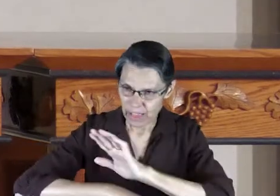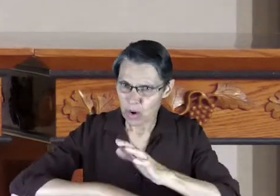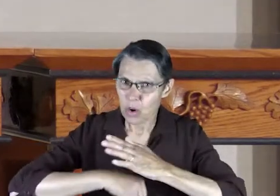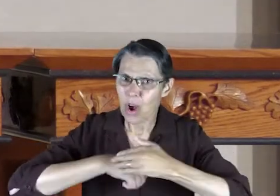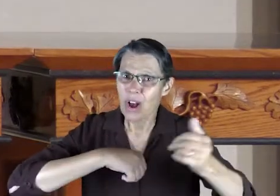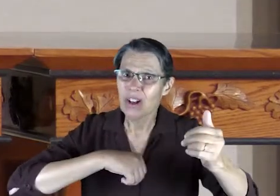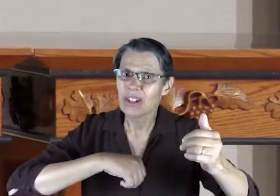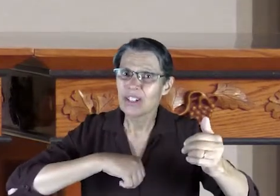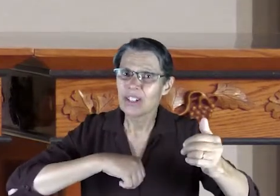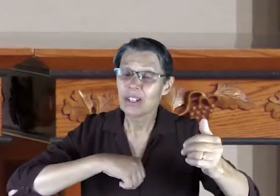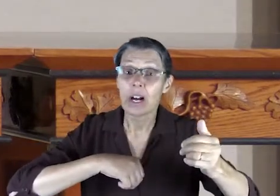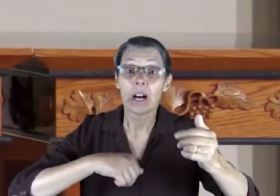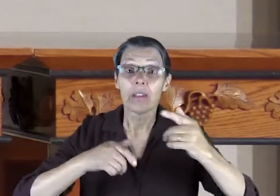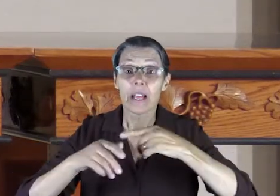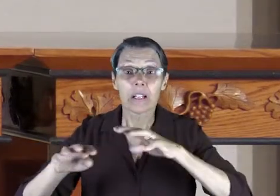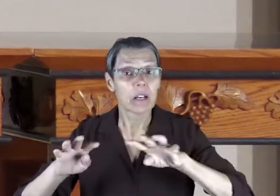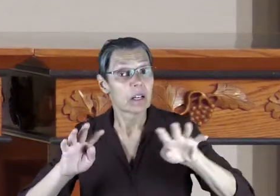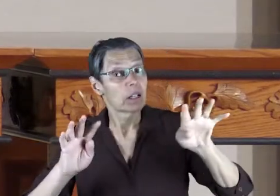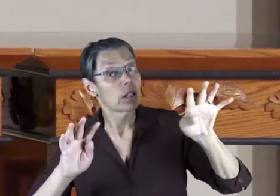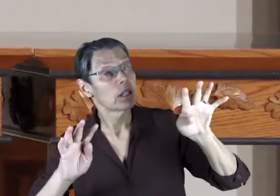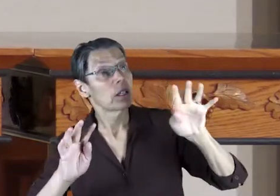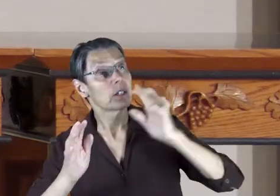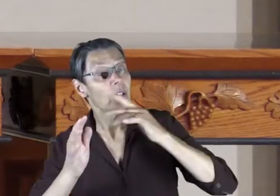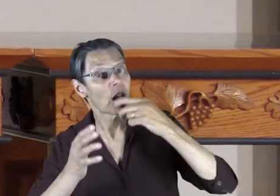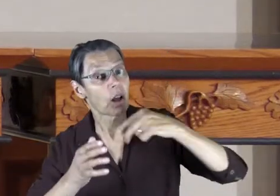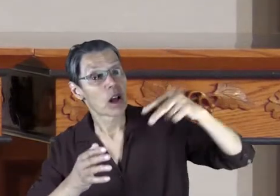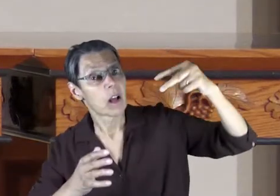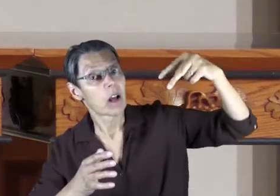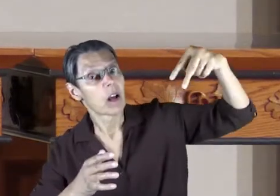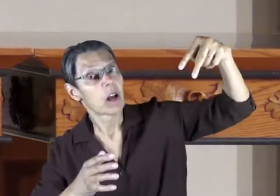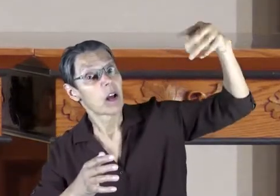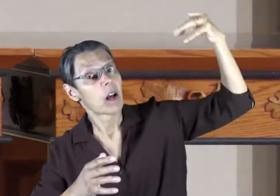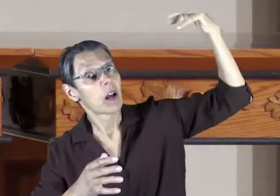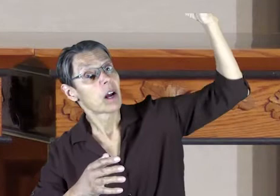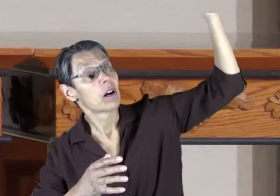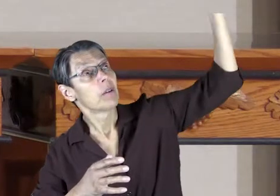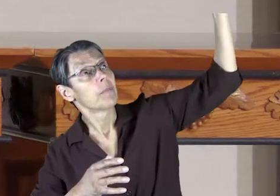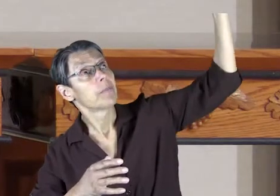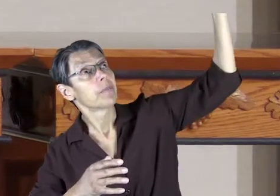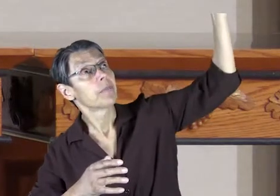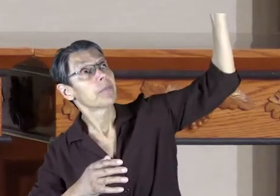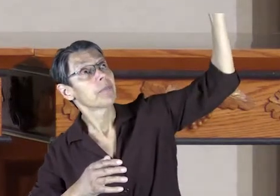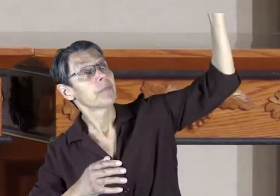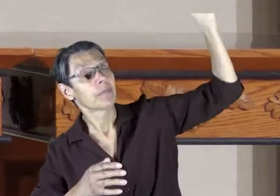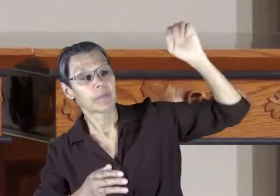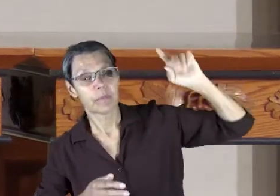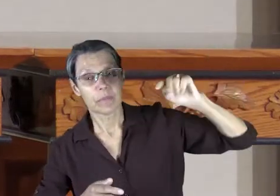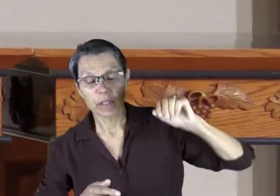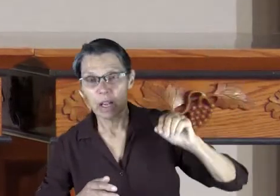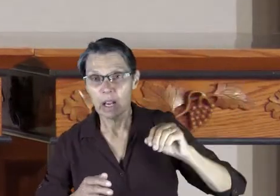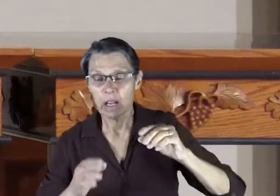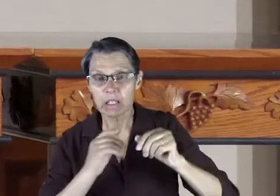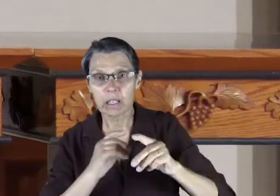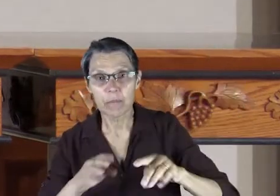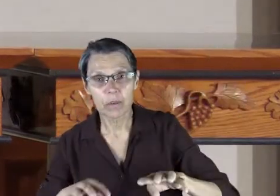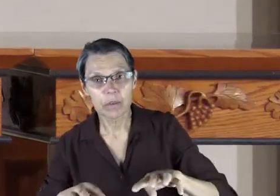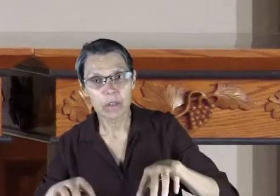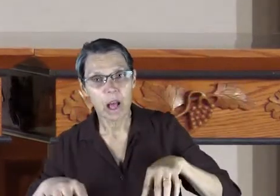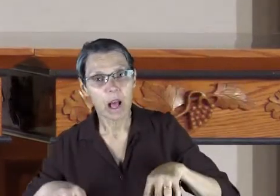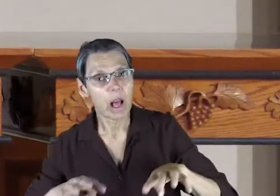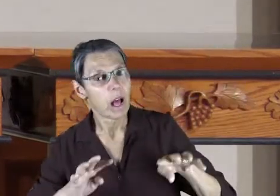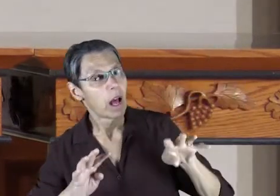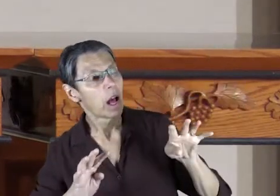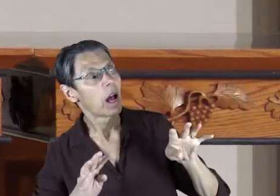is taken up from them into the clouds. And the Acts of the Apostles goes on to say that the disciples stand there gaping